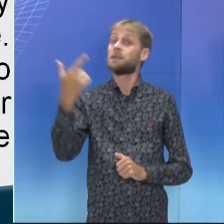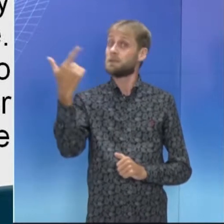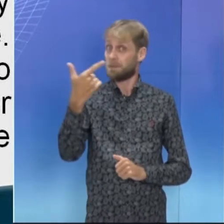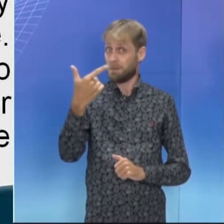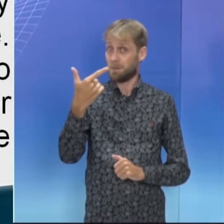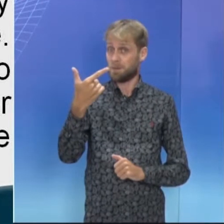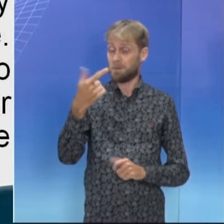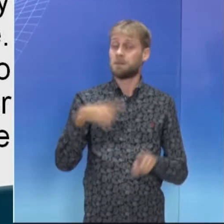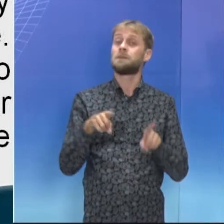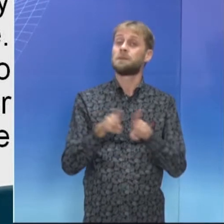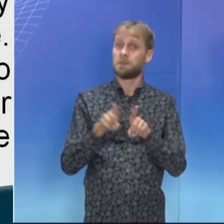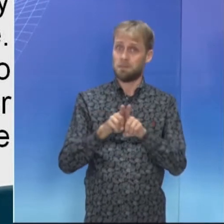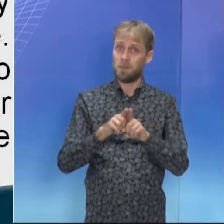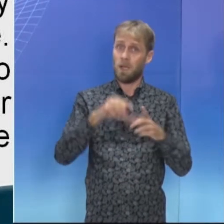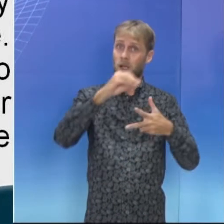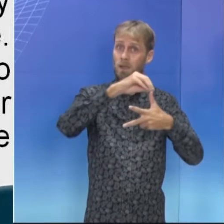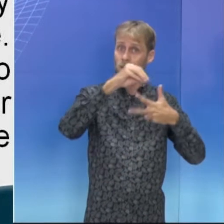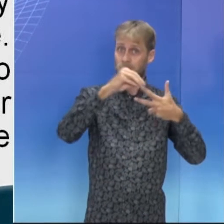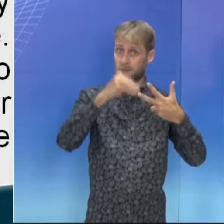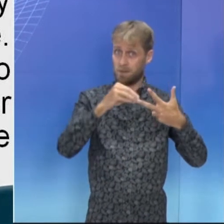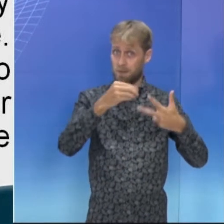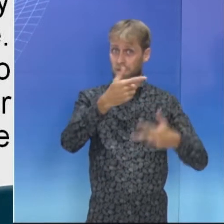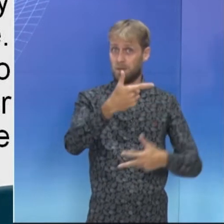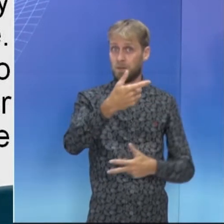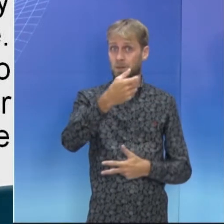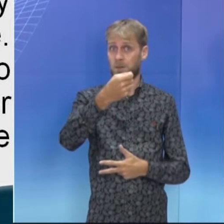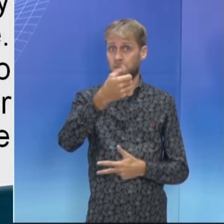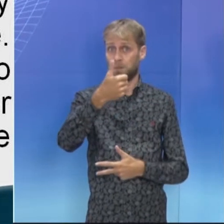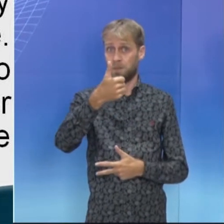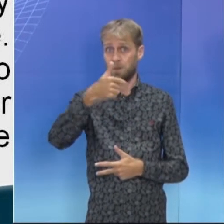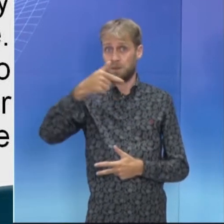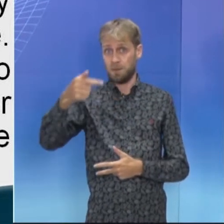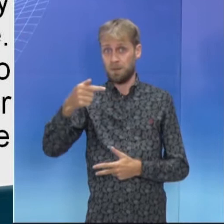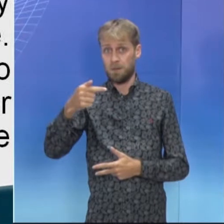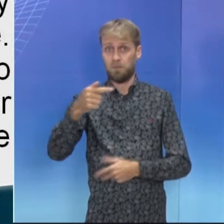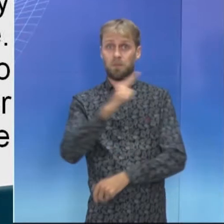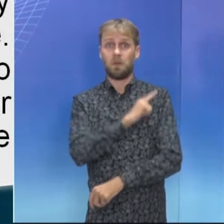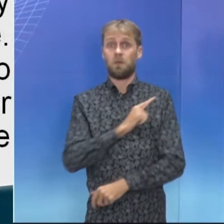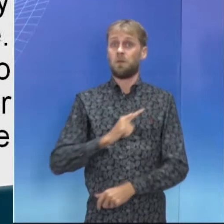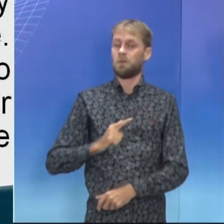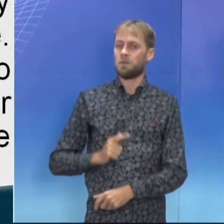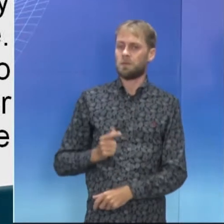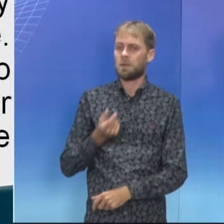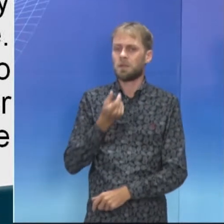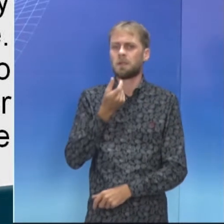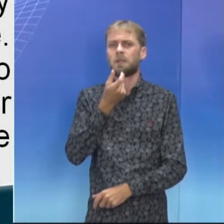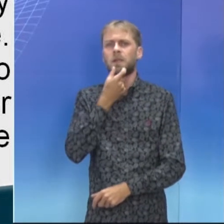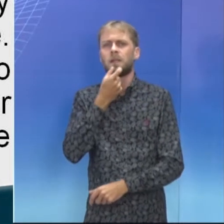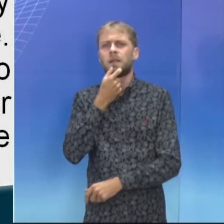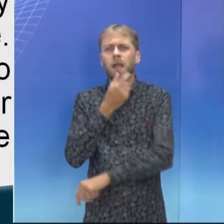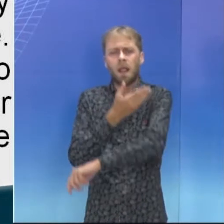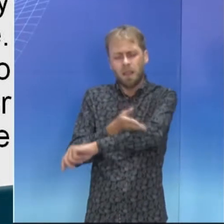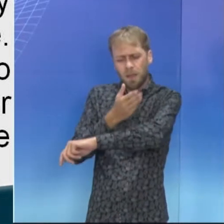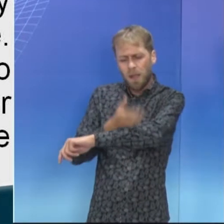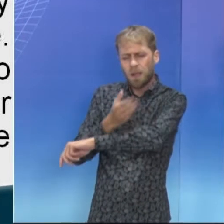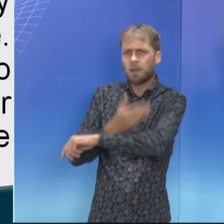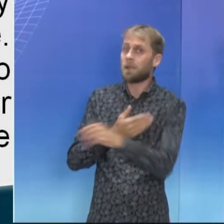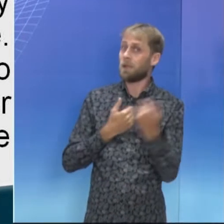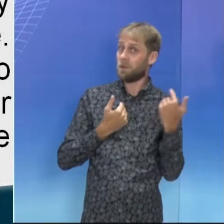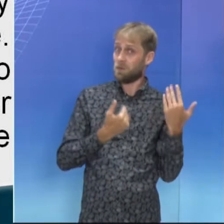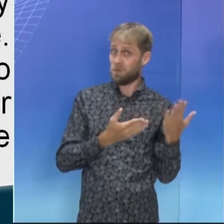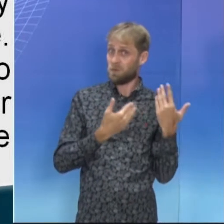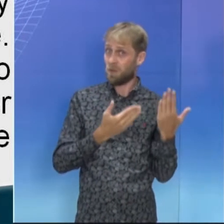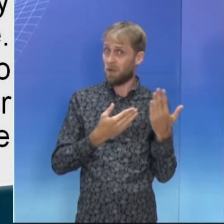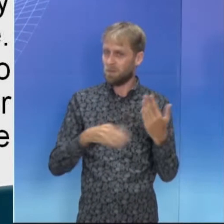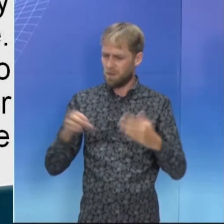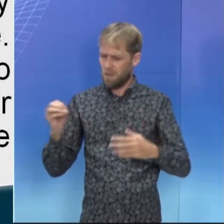Outra questão do Enem de 2017. Breach government meant to recruit teens as next